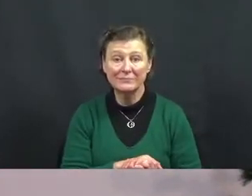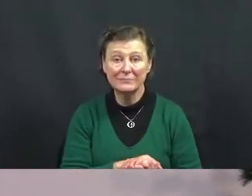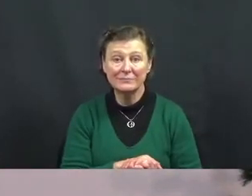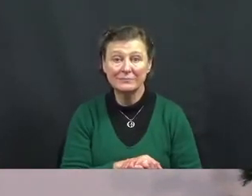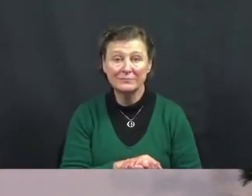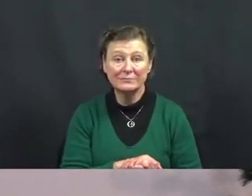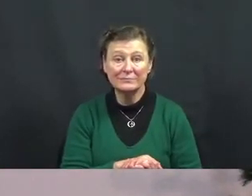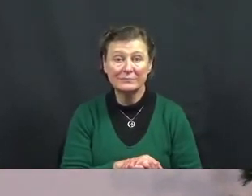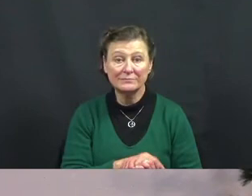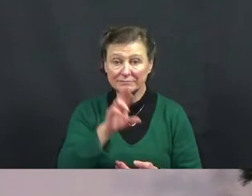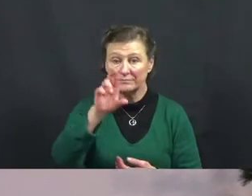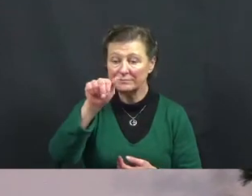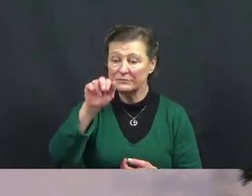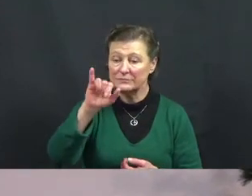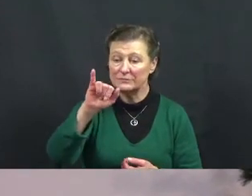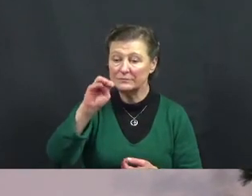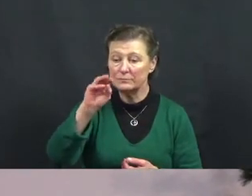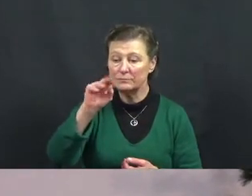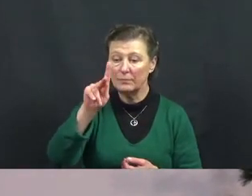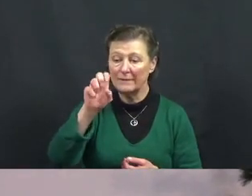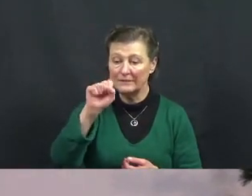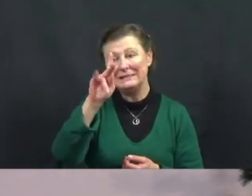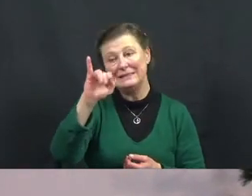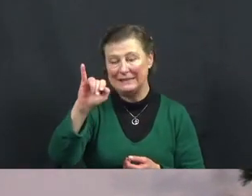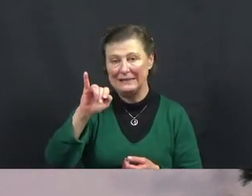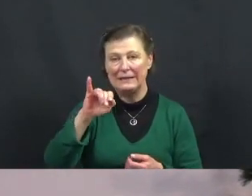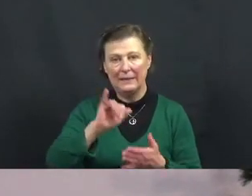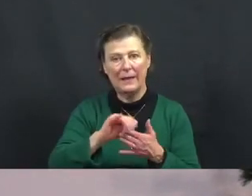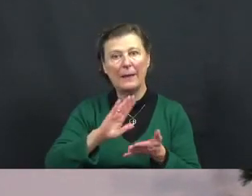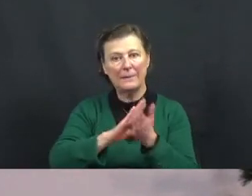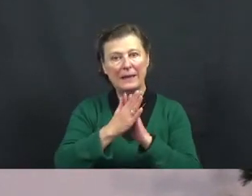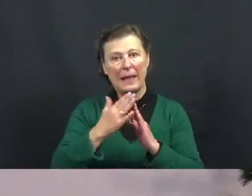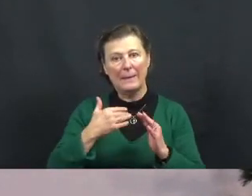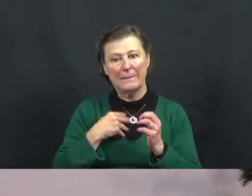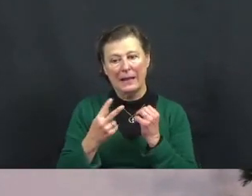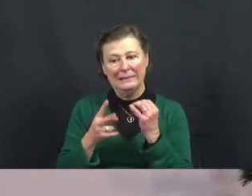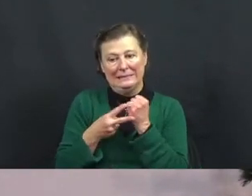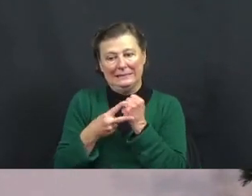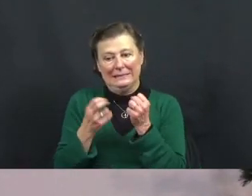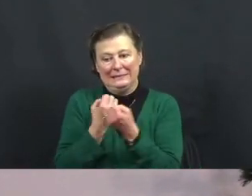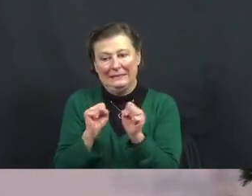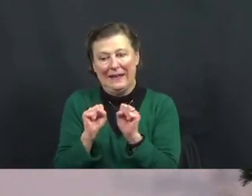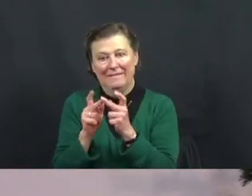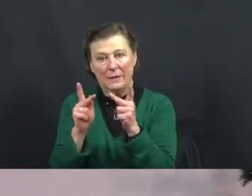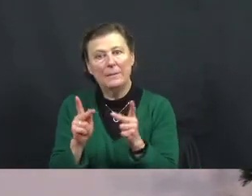The Razumovsky was often my refuge, and it restored my soul.